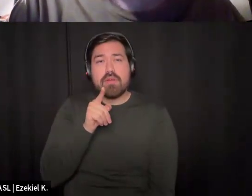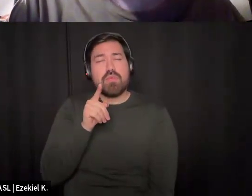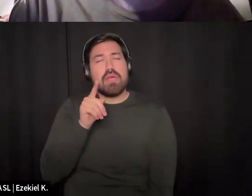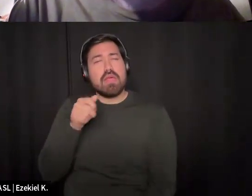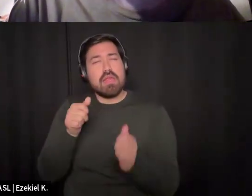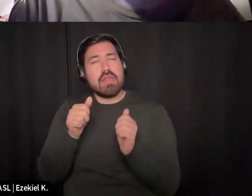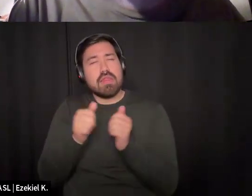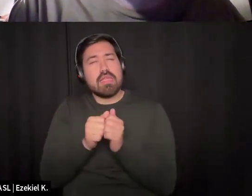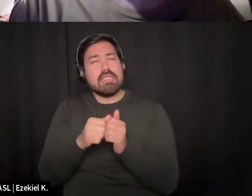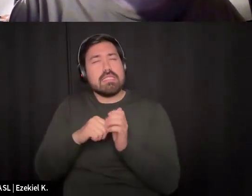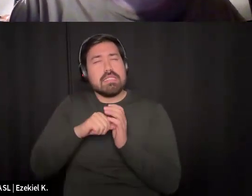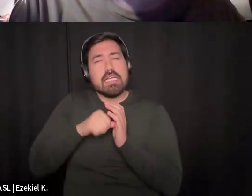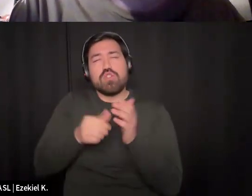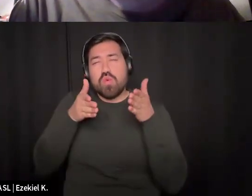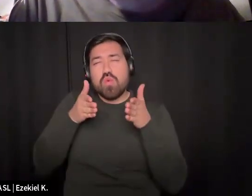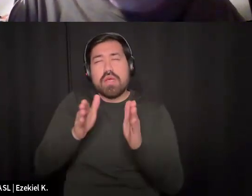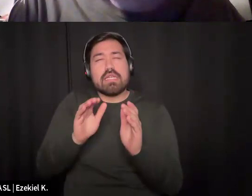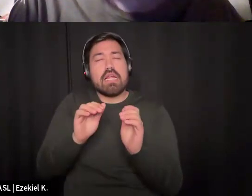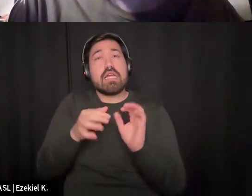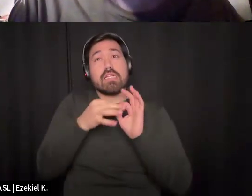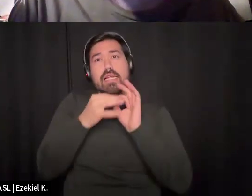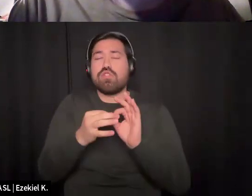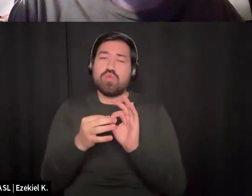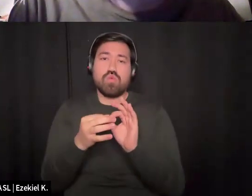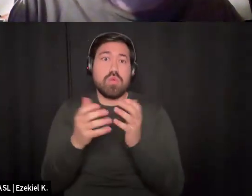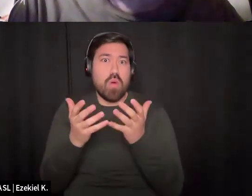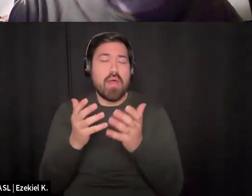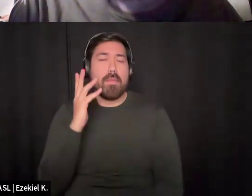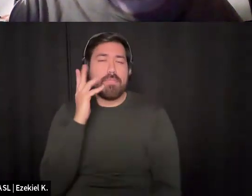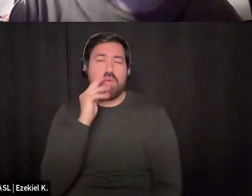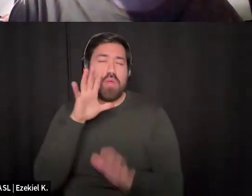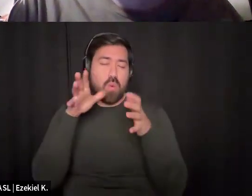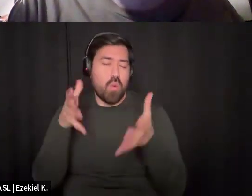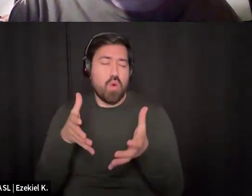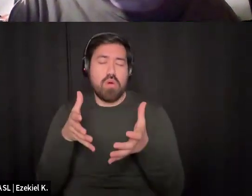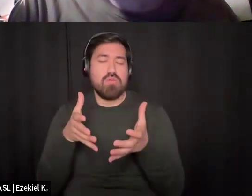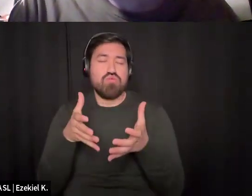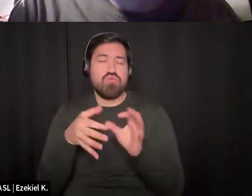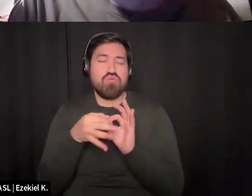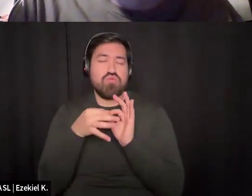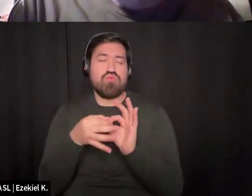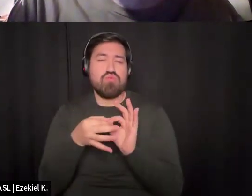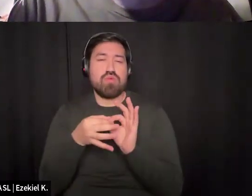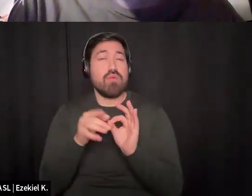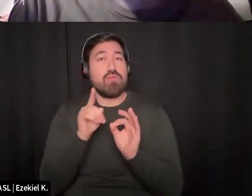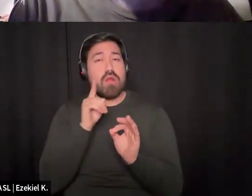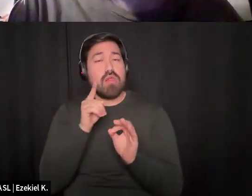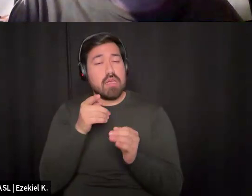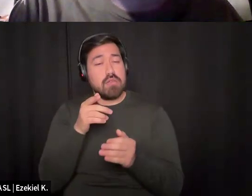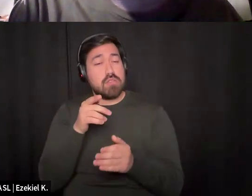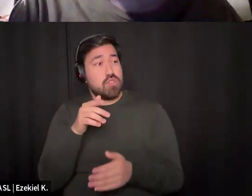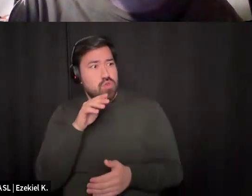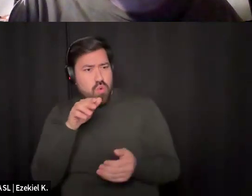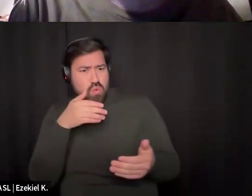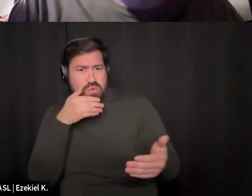intentional ways connects us to the beauty of the world and the beauty that is literally right around us